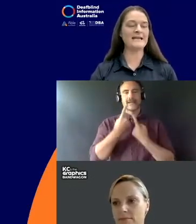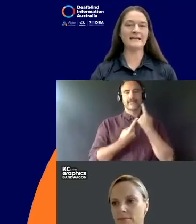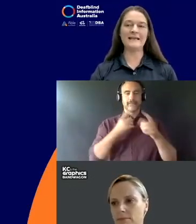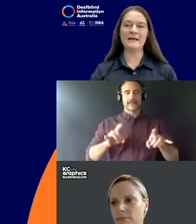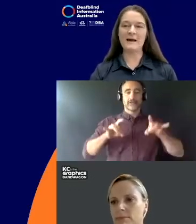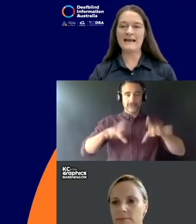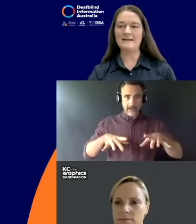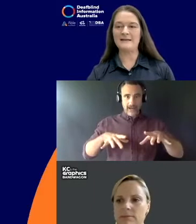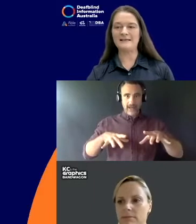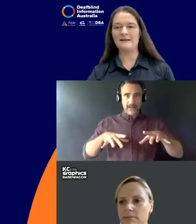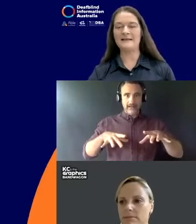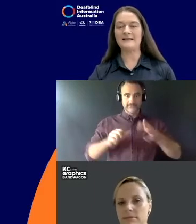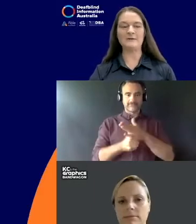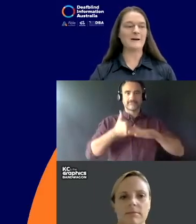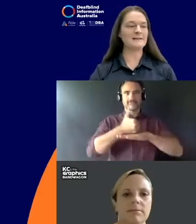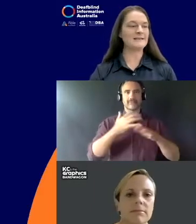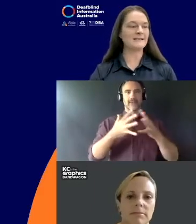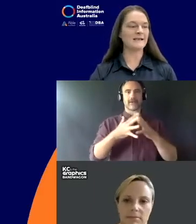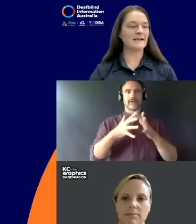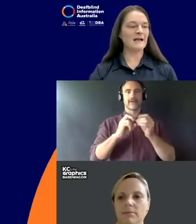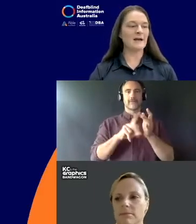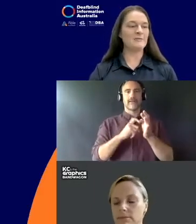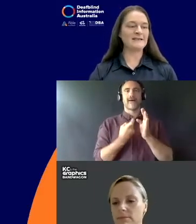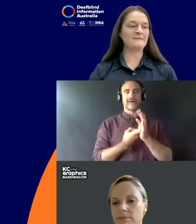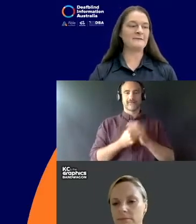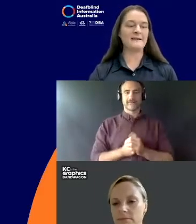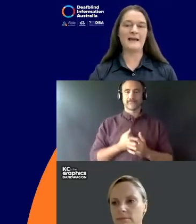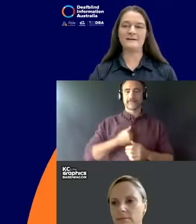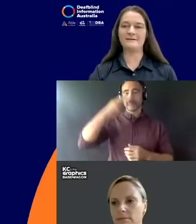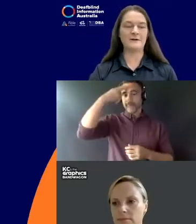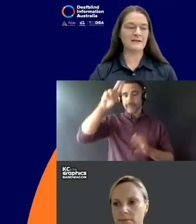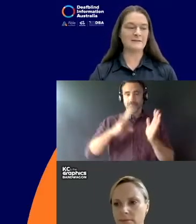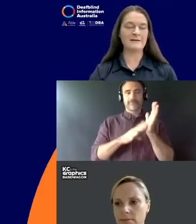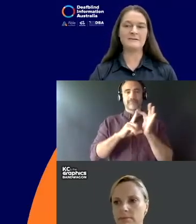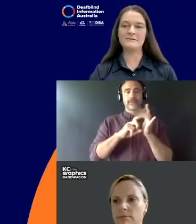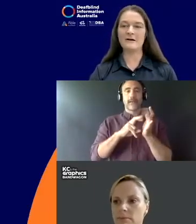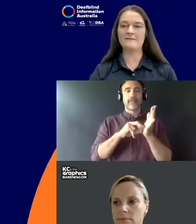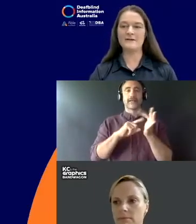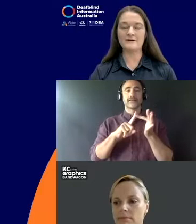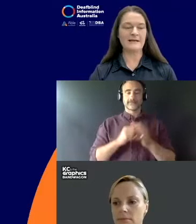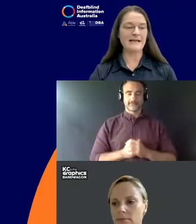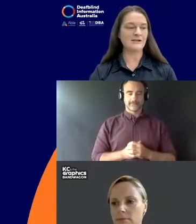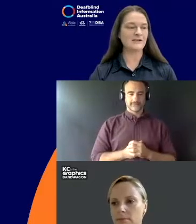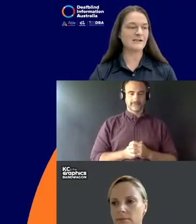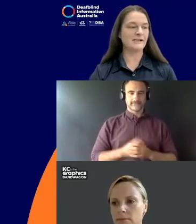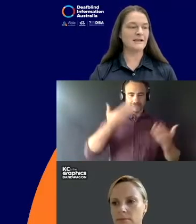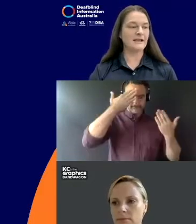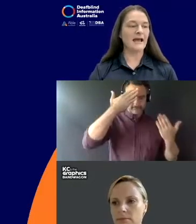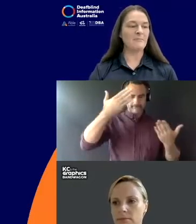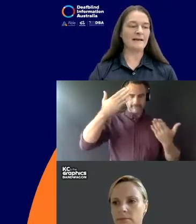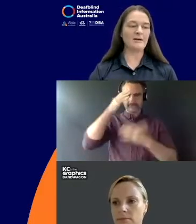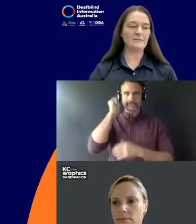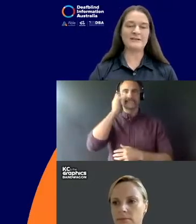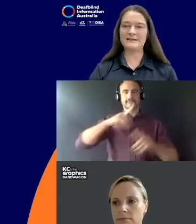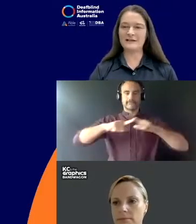today. My name is Melanie Robertson. I present from the land of the Whadjuk people of the Noongar Nation, and